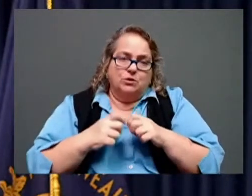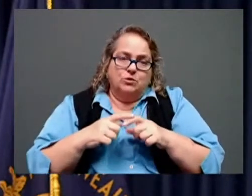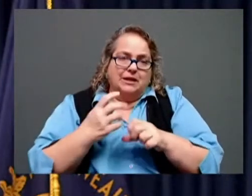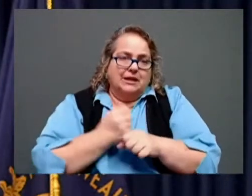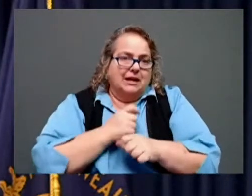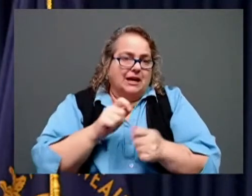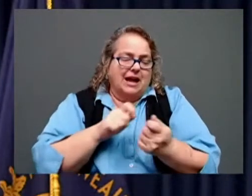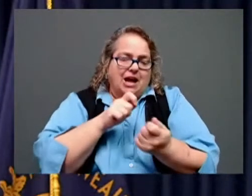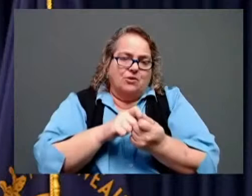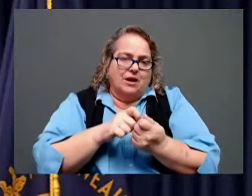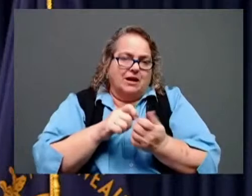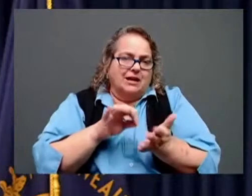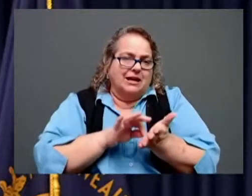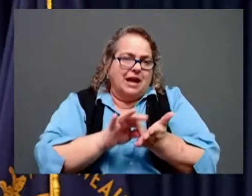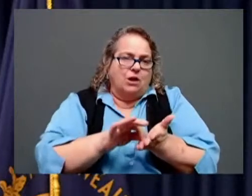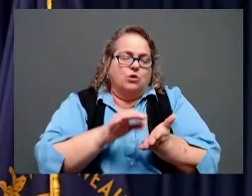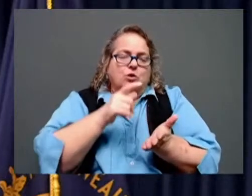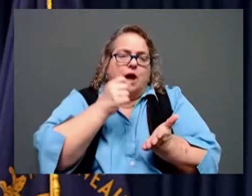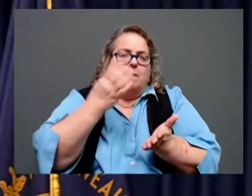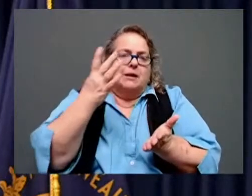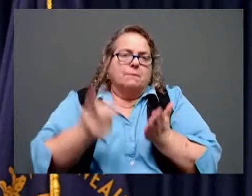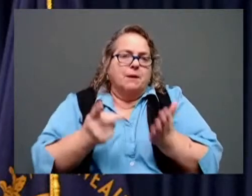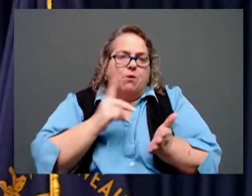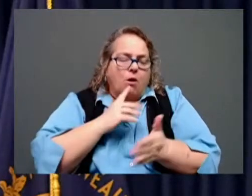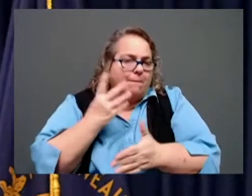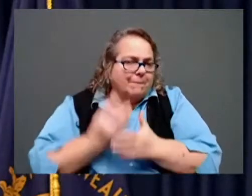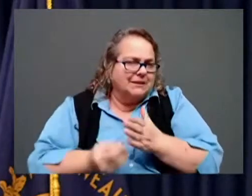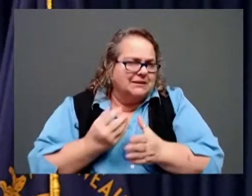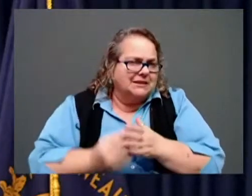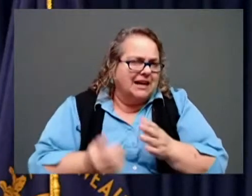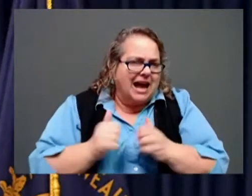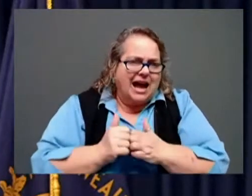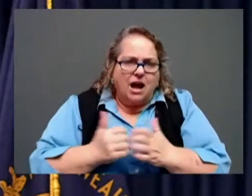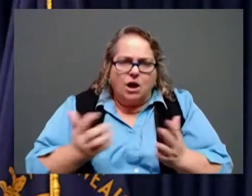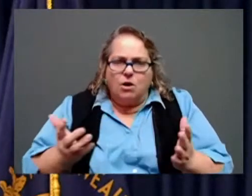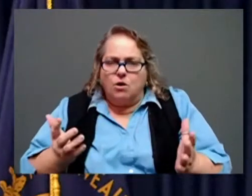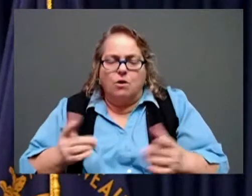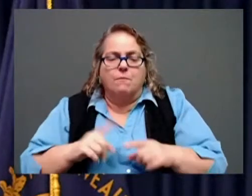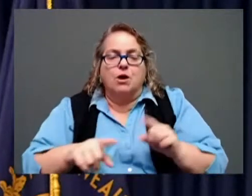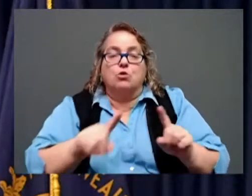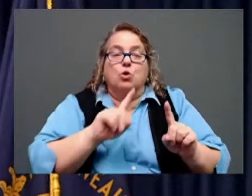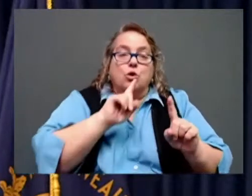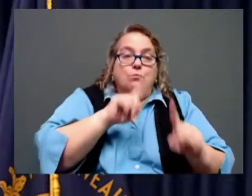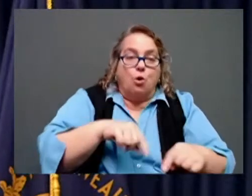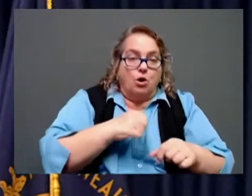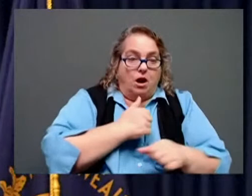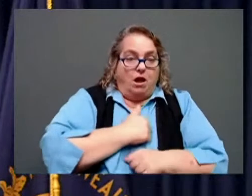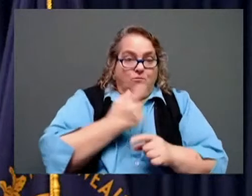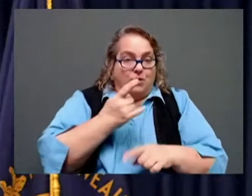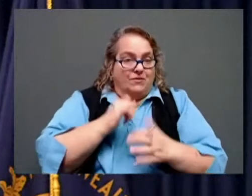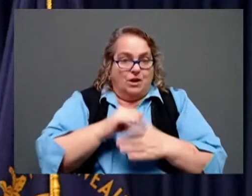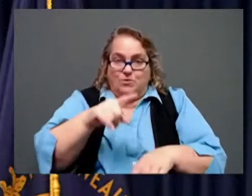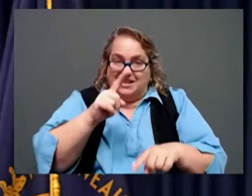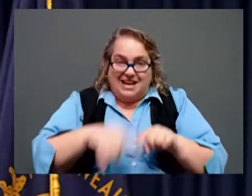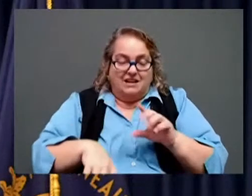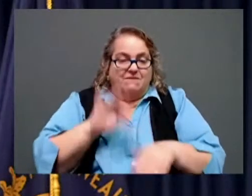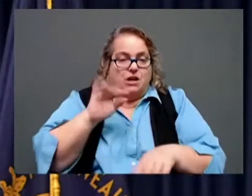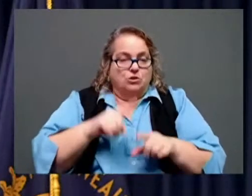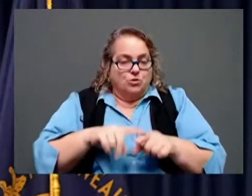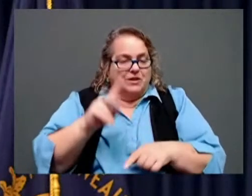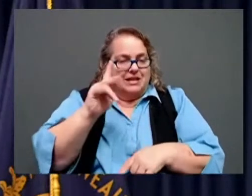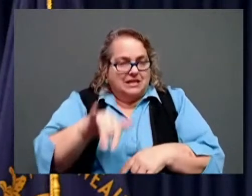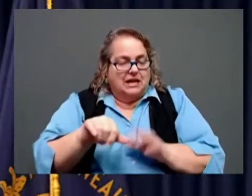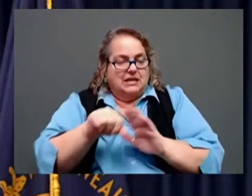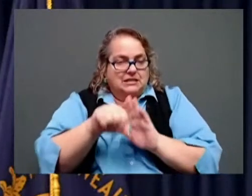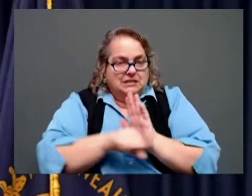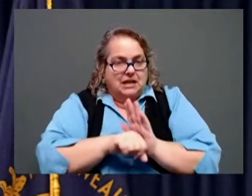of those that are missing, but the way to do it is to report a loved one that you cannot find to the Kentucky State Police.